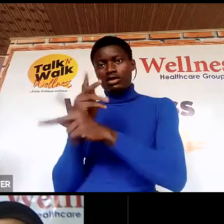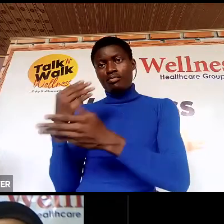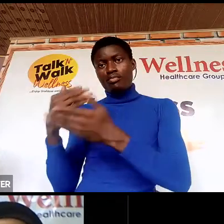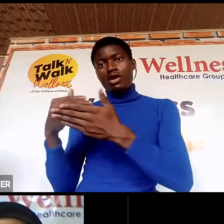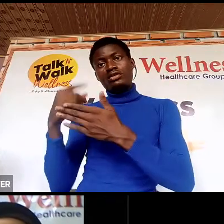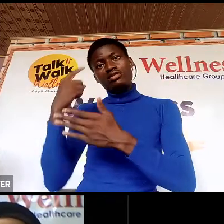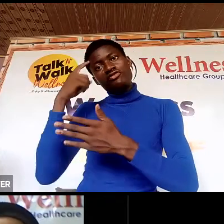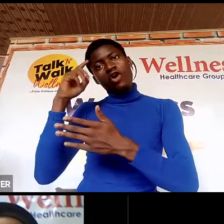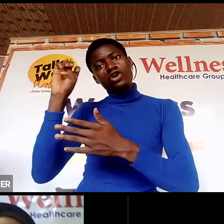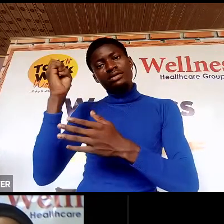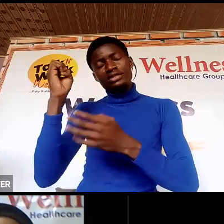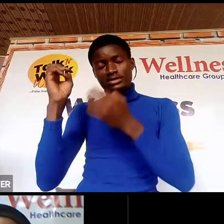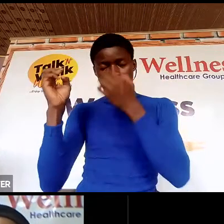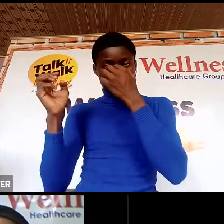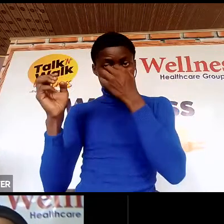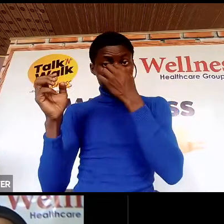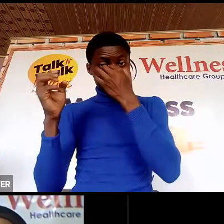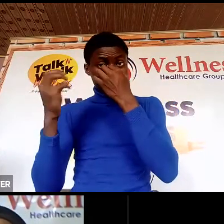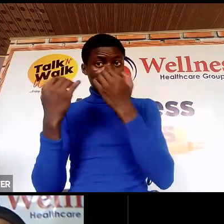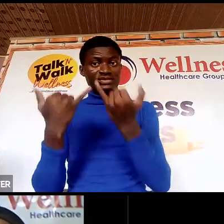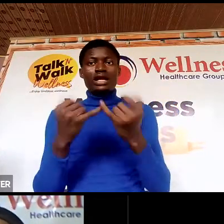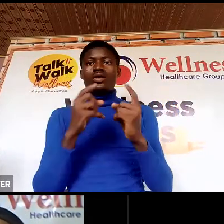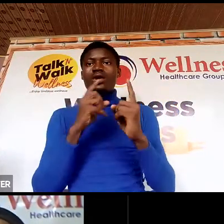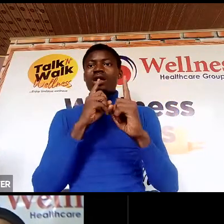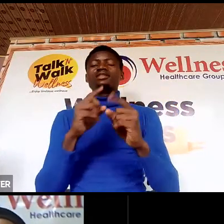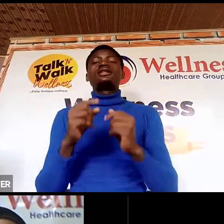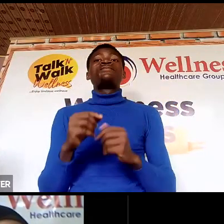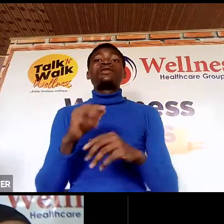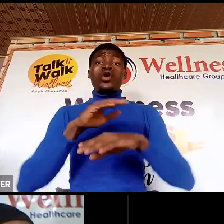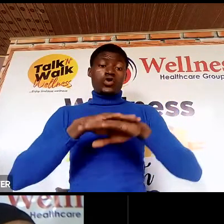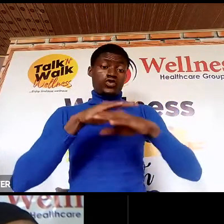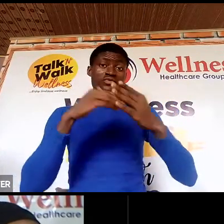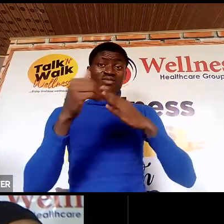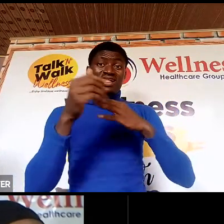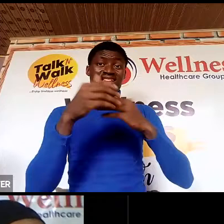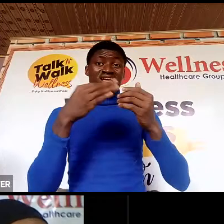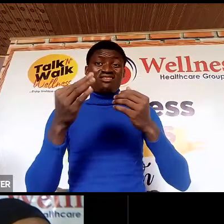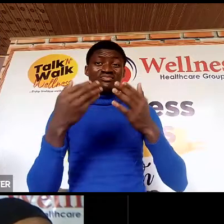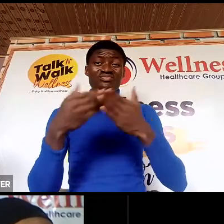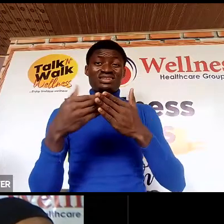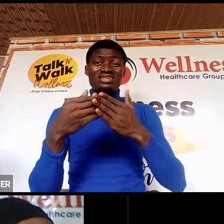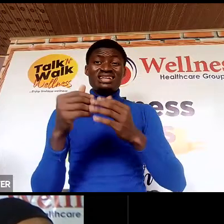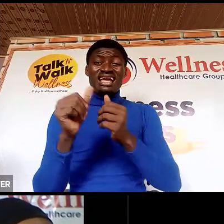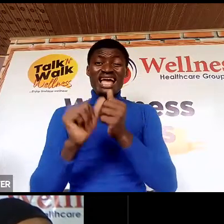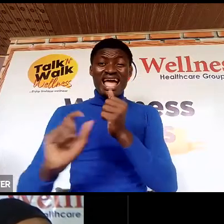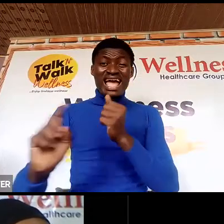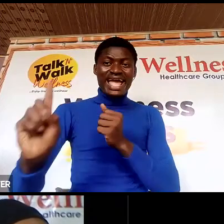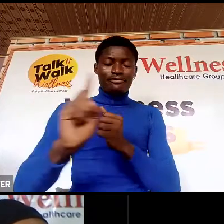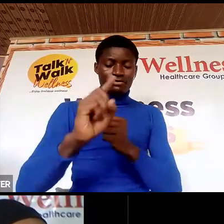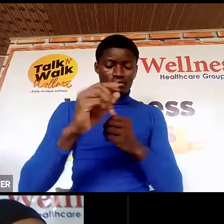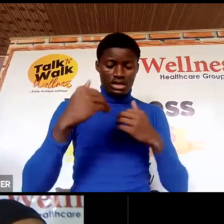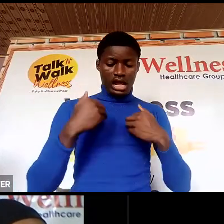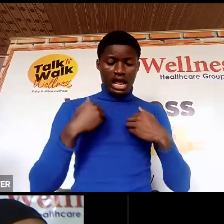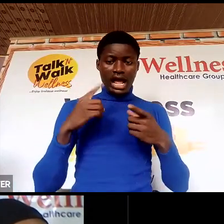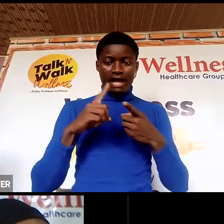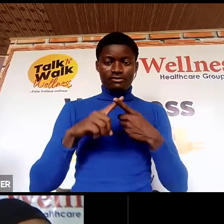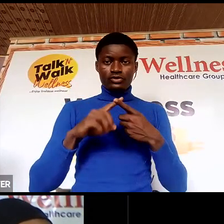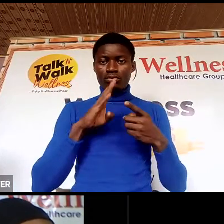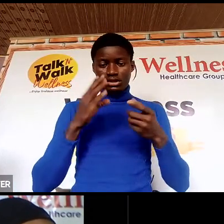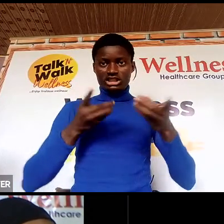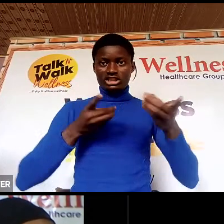So sometimes it's hard to prescribe that this is exactly how one should do it. So but I will share with you what I